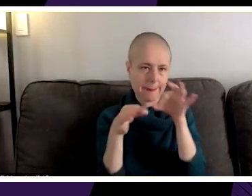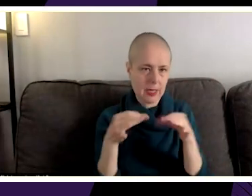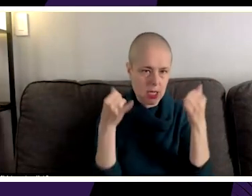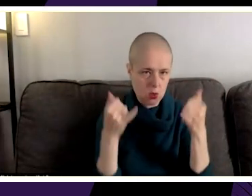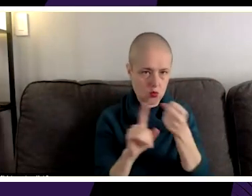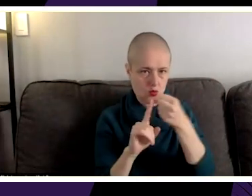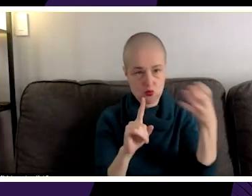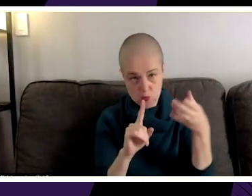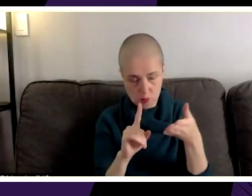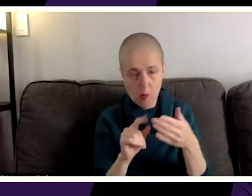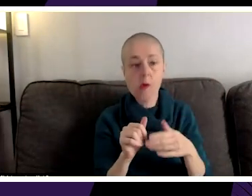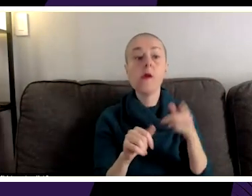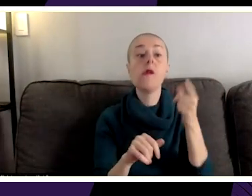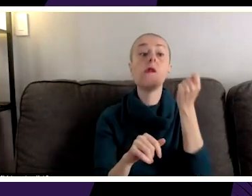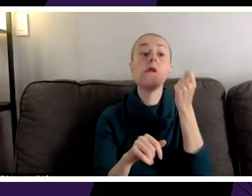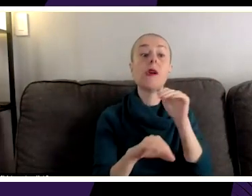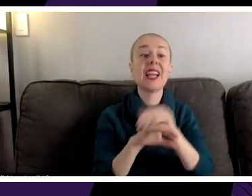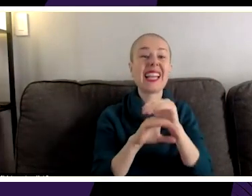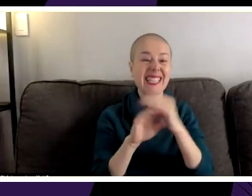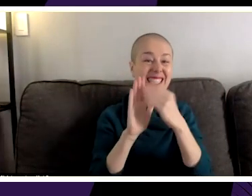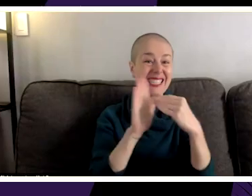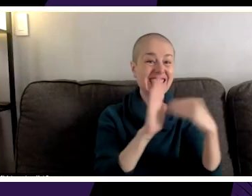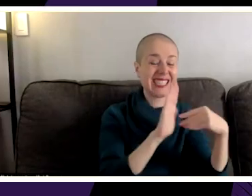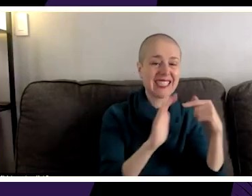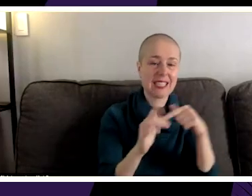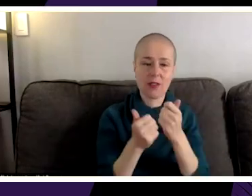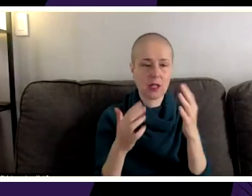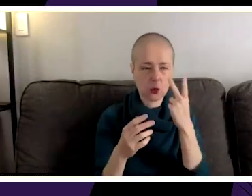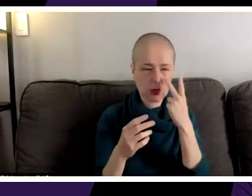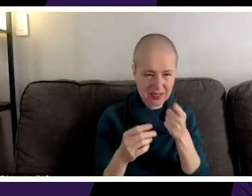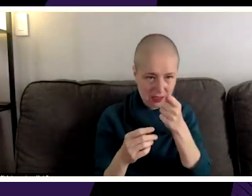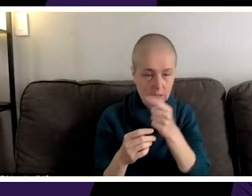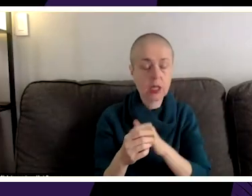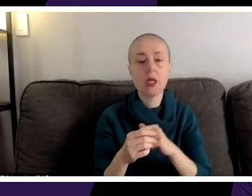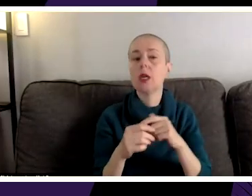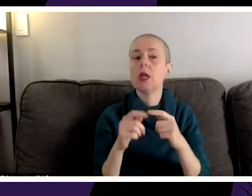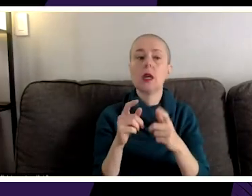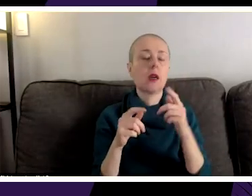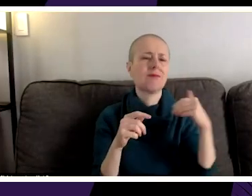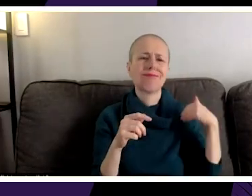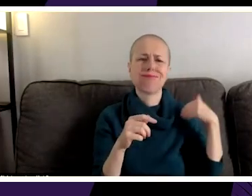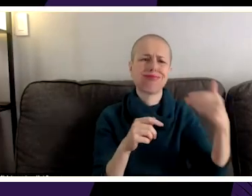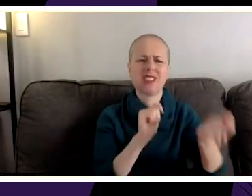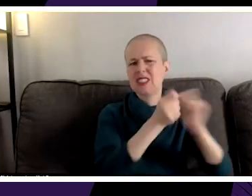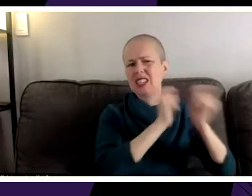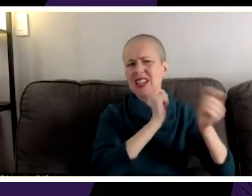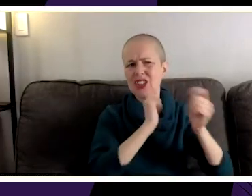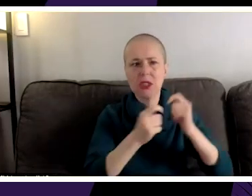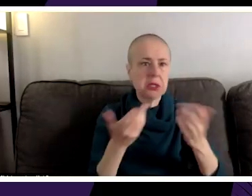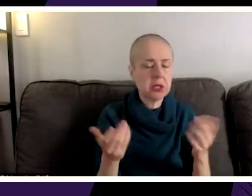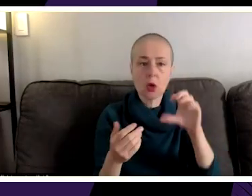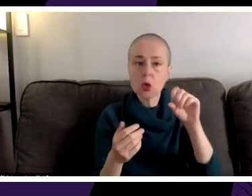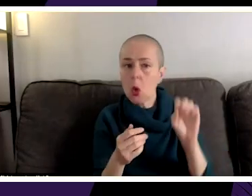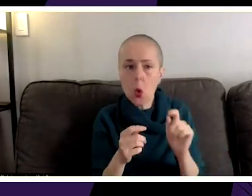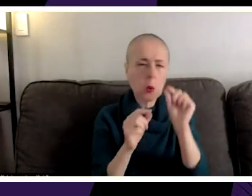is that the English documentations or the websites, that gets changed very frequently. That might be a code change,